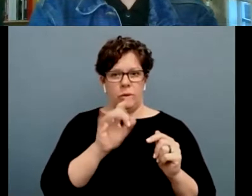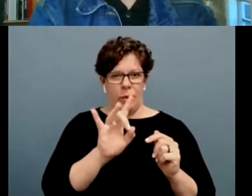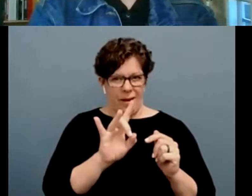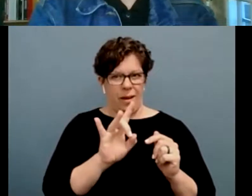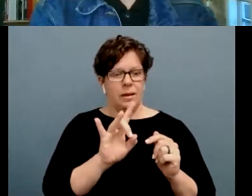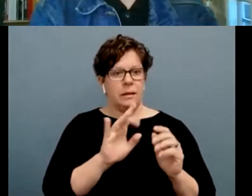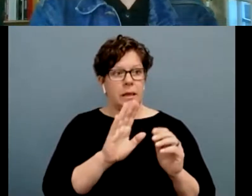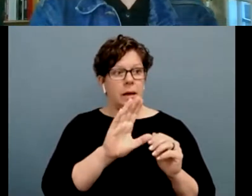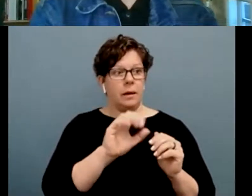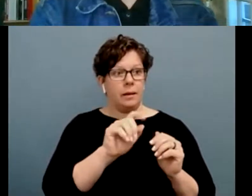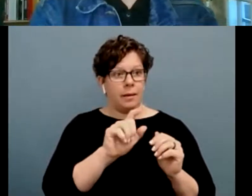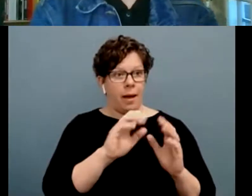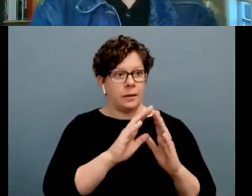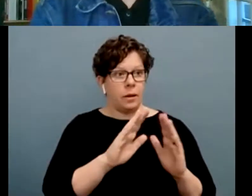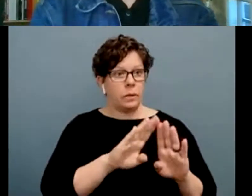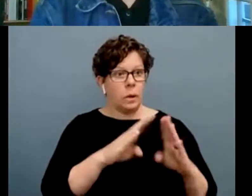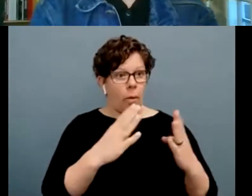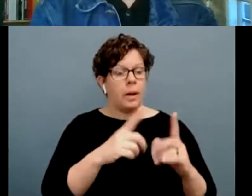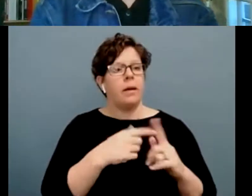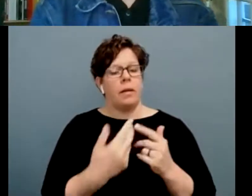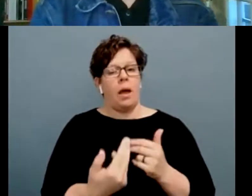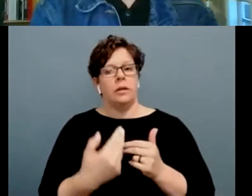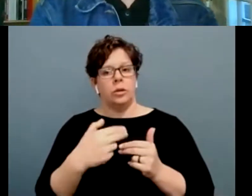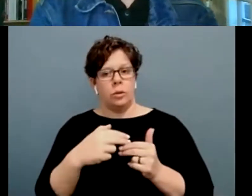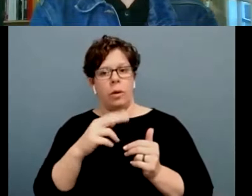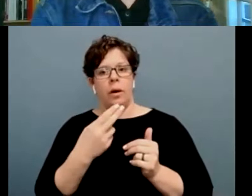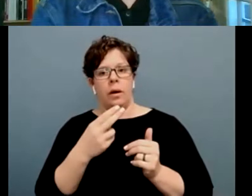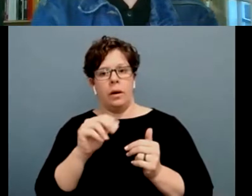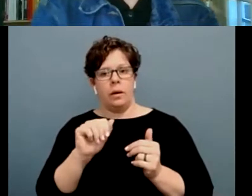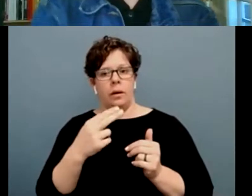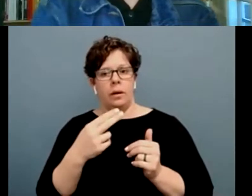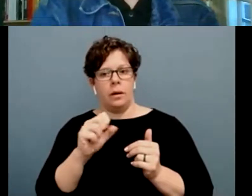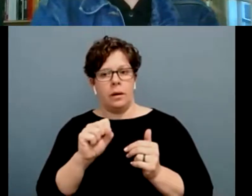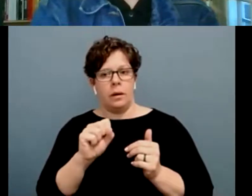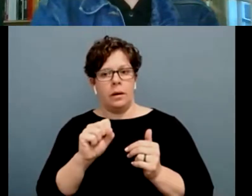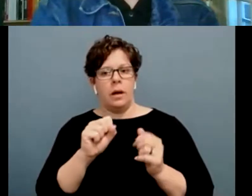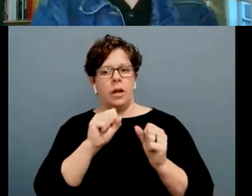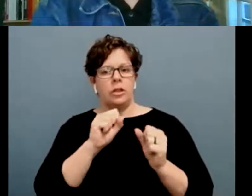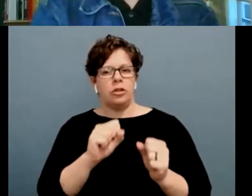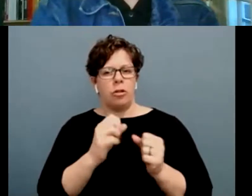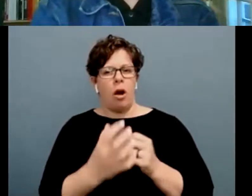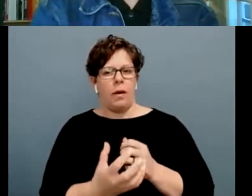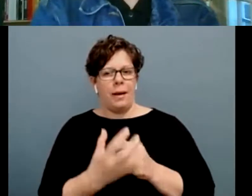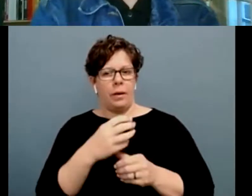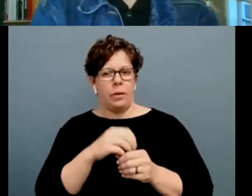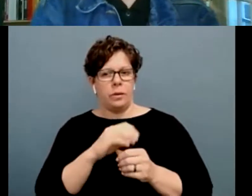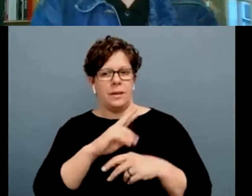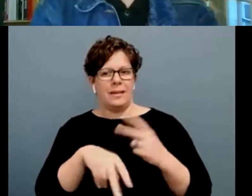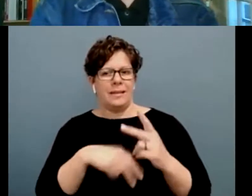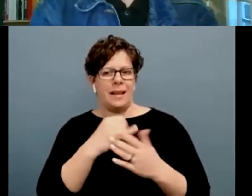2018, it represented a really strong inclusion of the type of artist who would normally